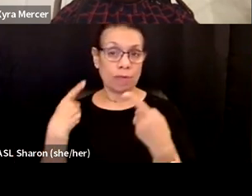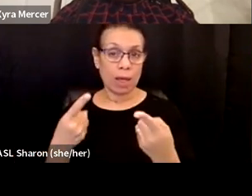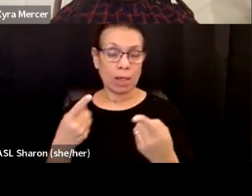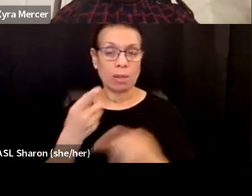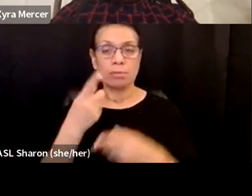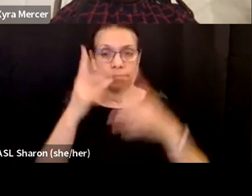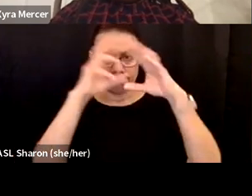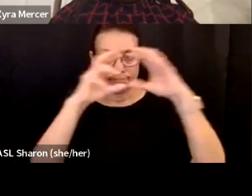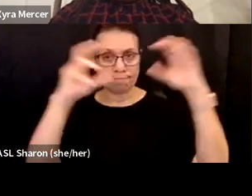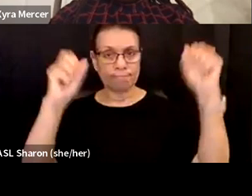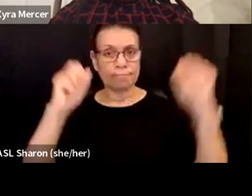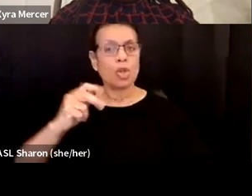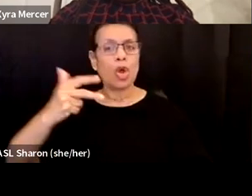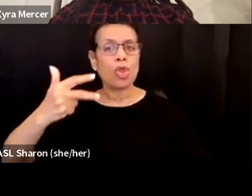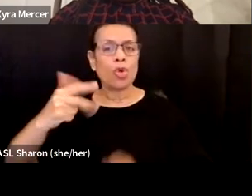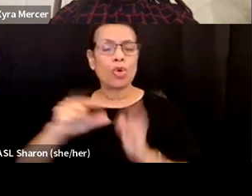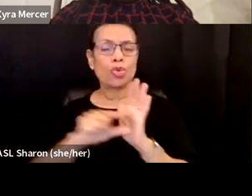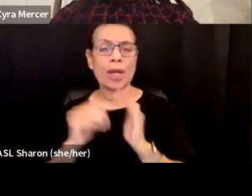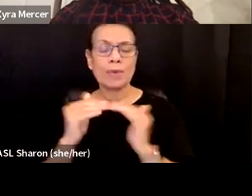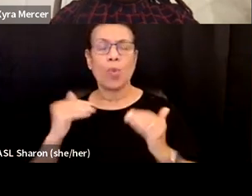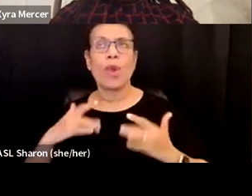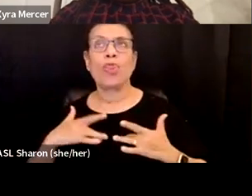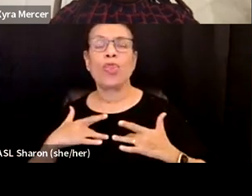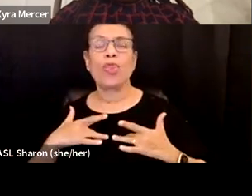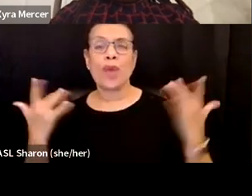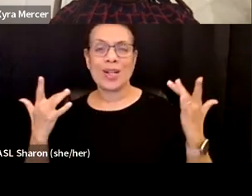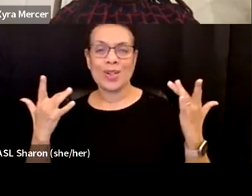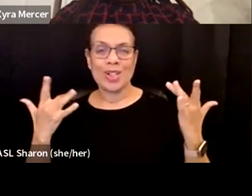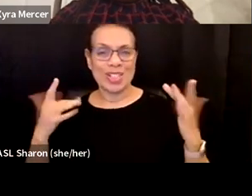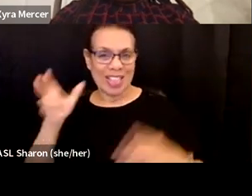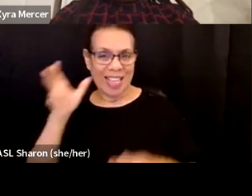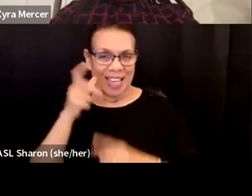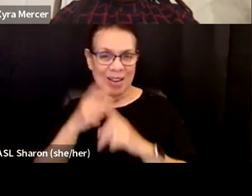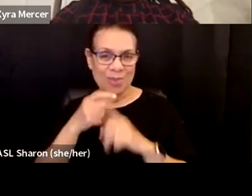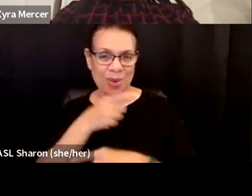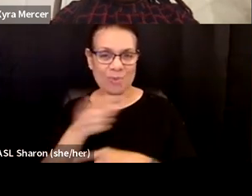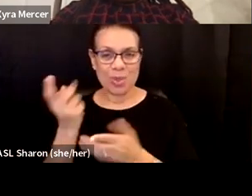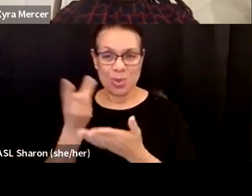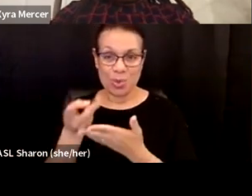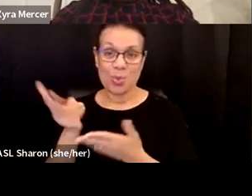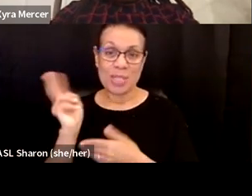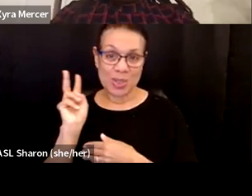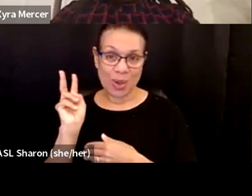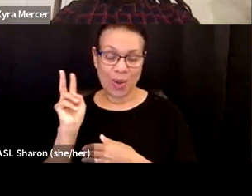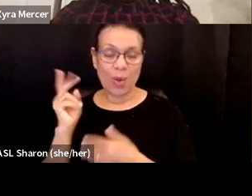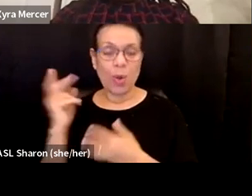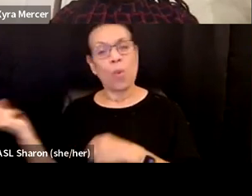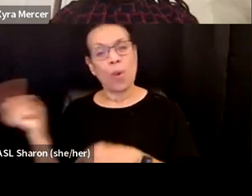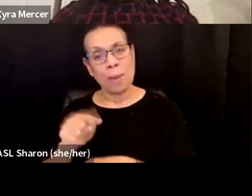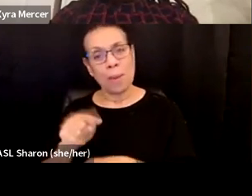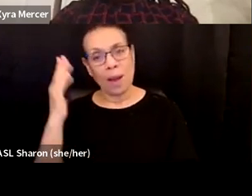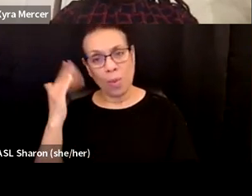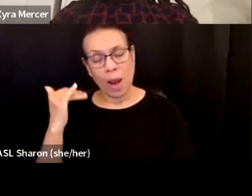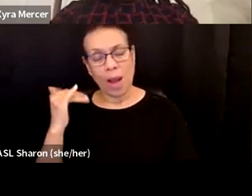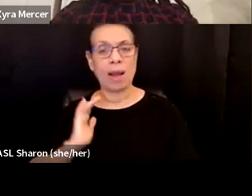caselias our third graders were thrilled to hear from you via email after our testimonies two weeks ago we're back because we have a community